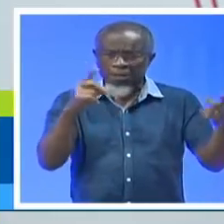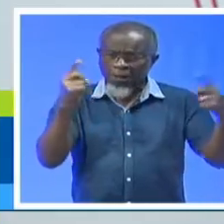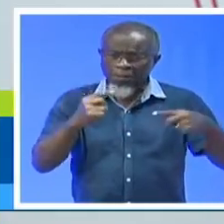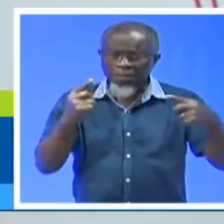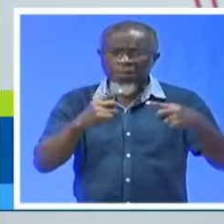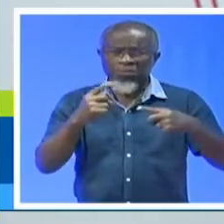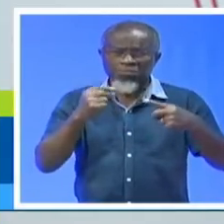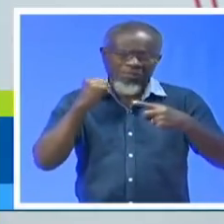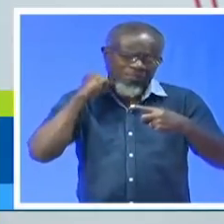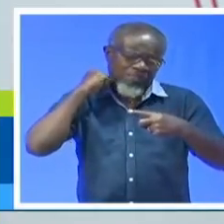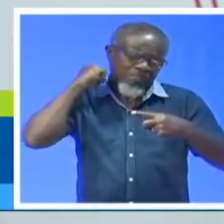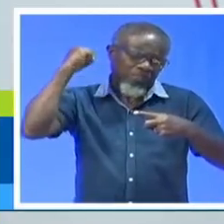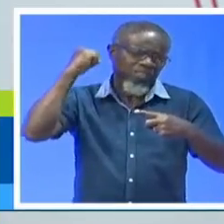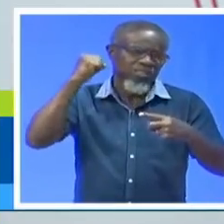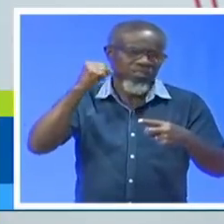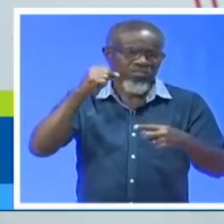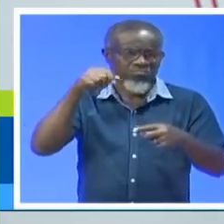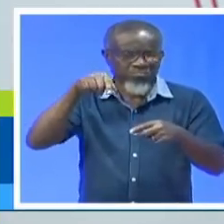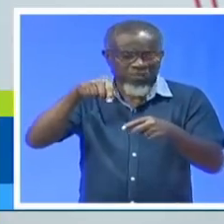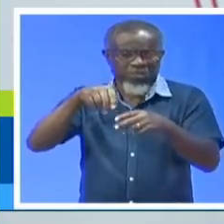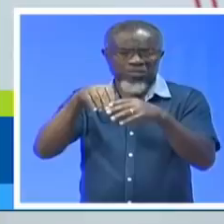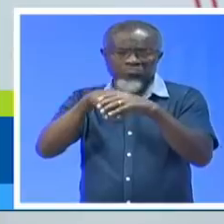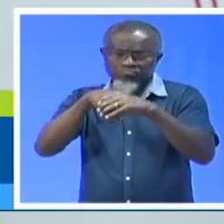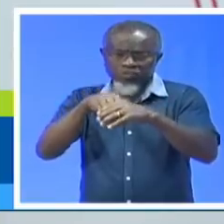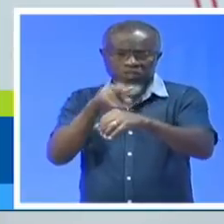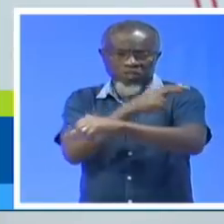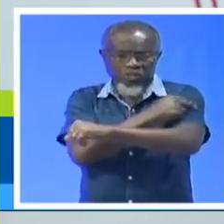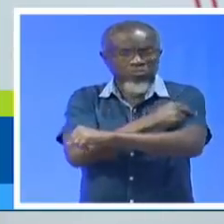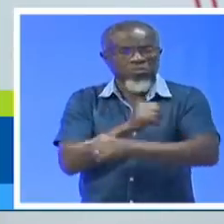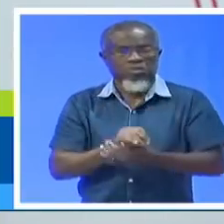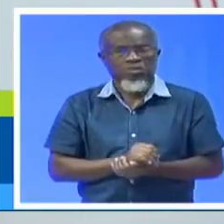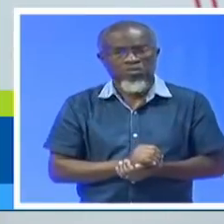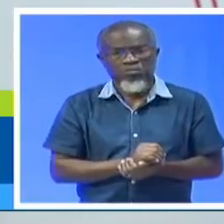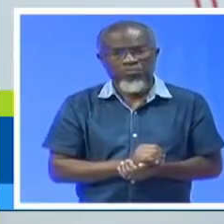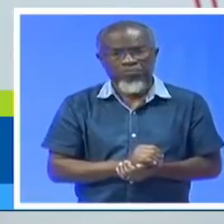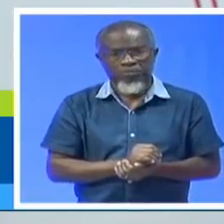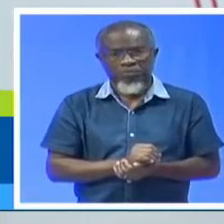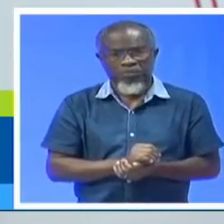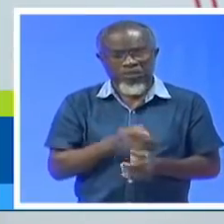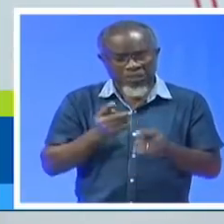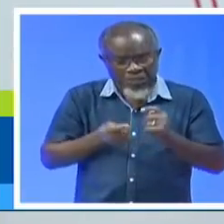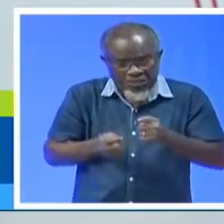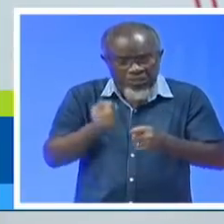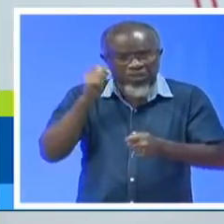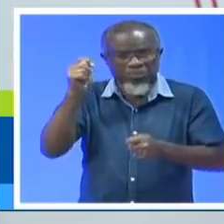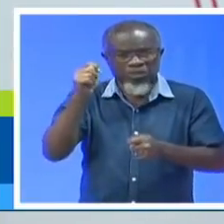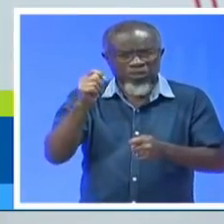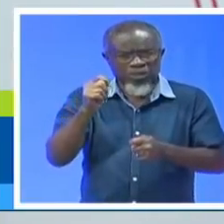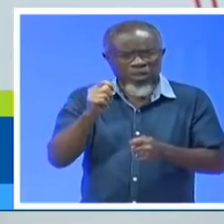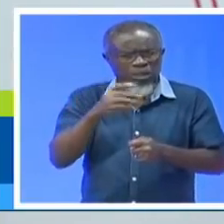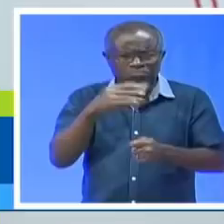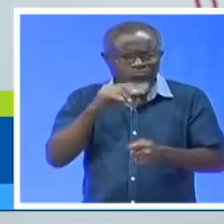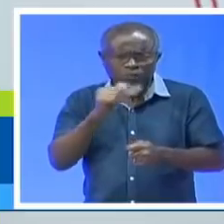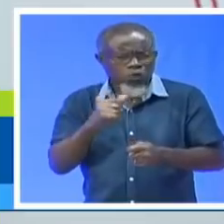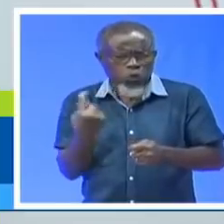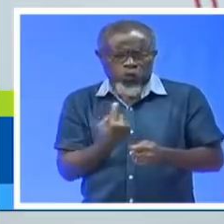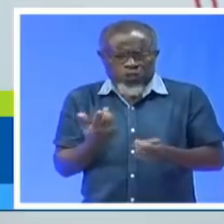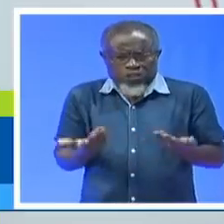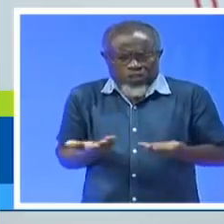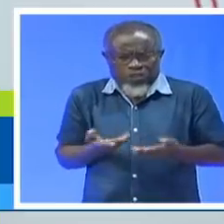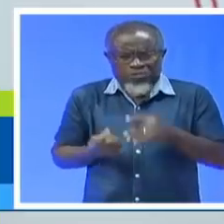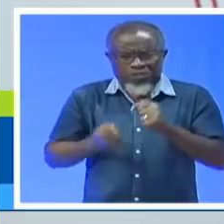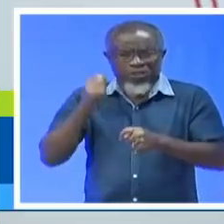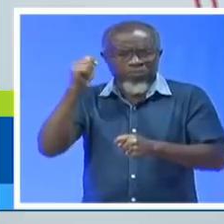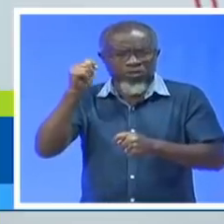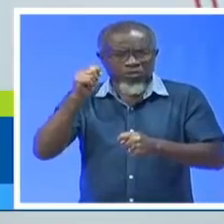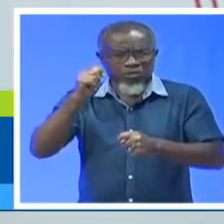of Trinidad and Tobago. And it's not only Trinidad and Tobago, Paula, and I really want to thank you for raising the issue. It's